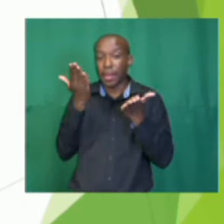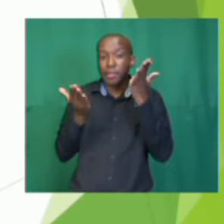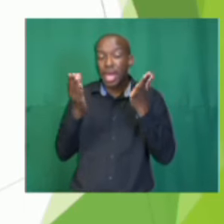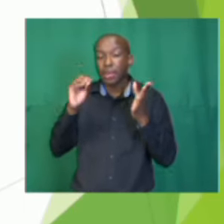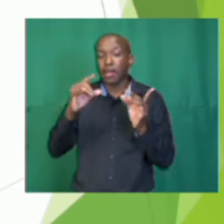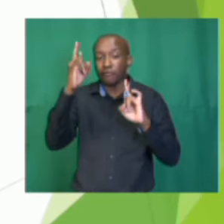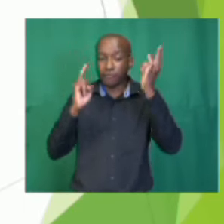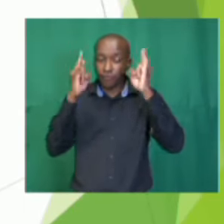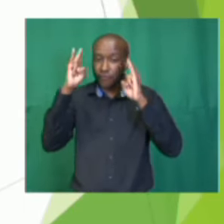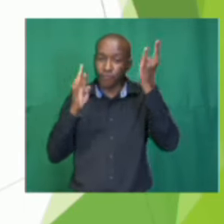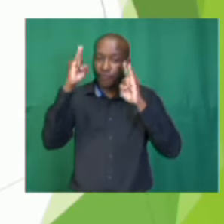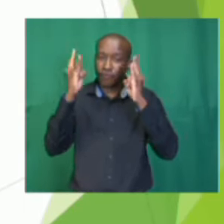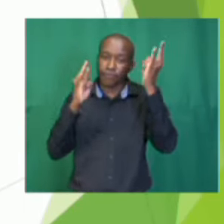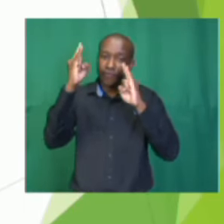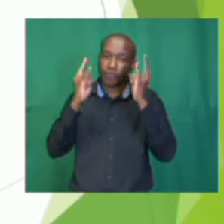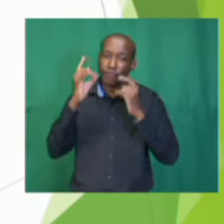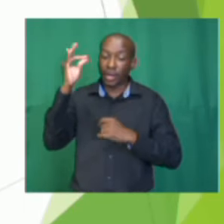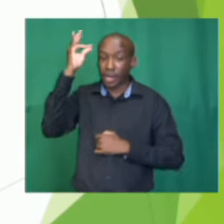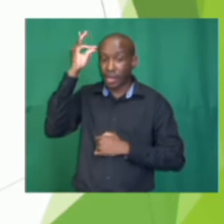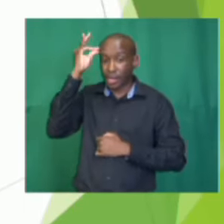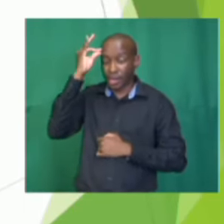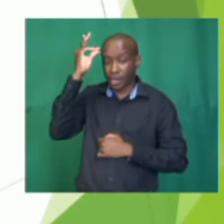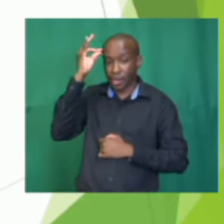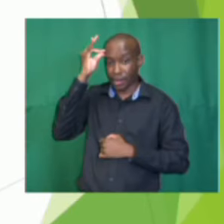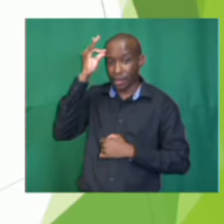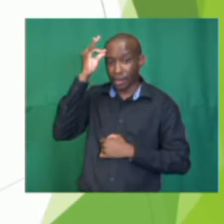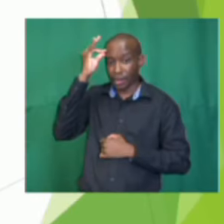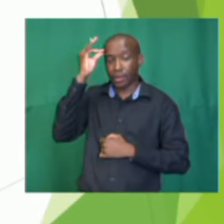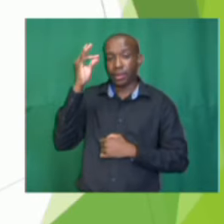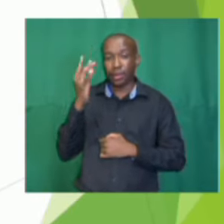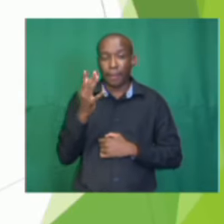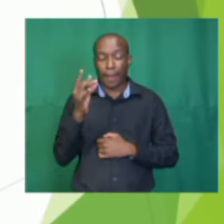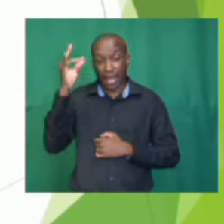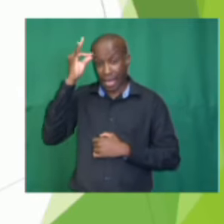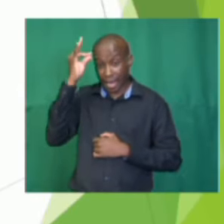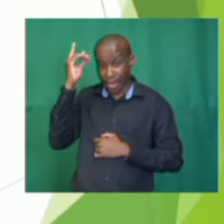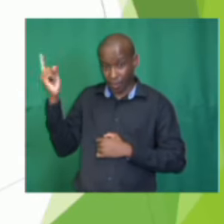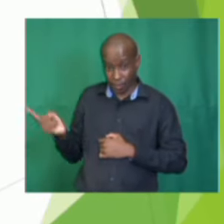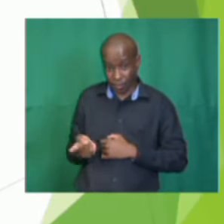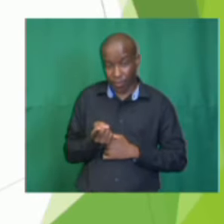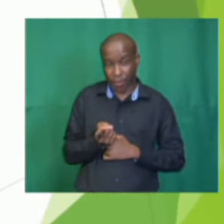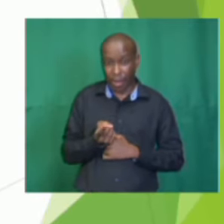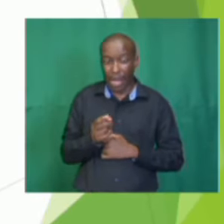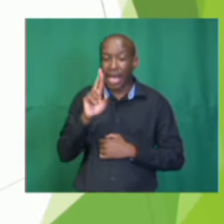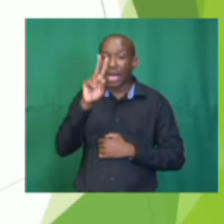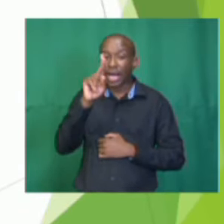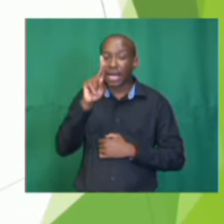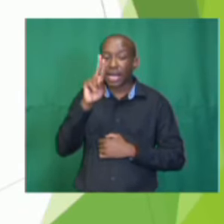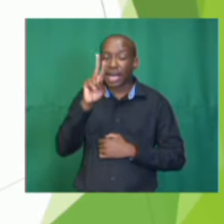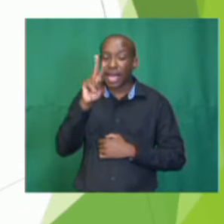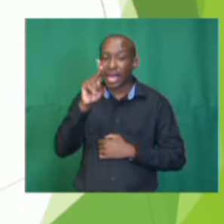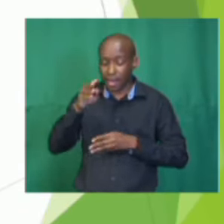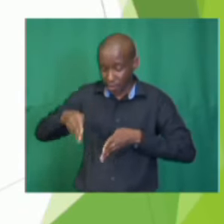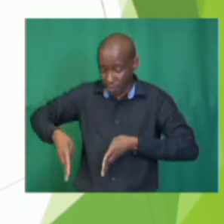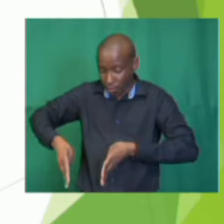functions and the king will grace those functions, there is always a red carpet that is